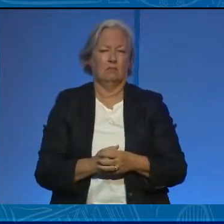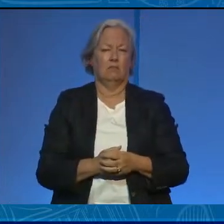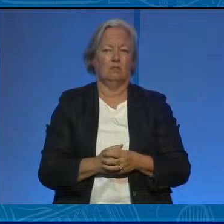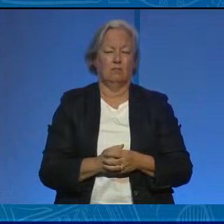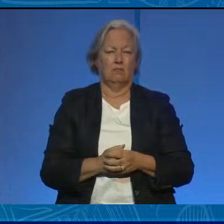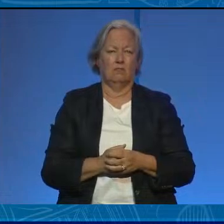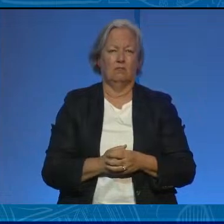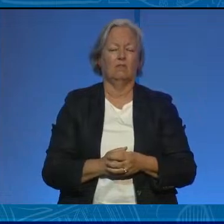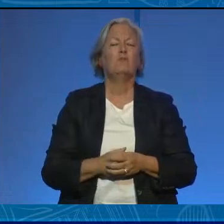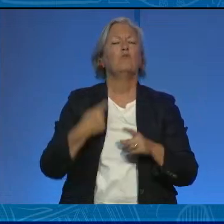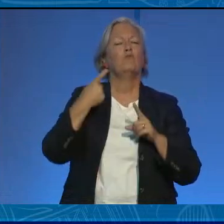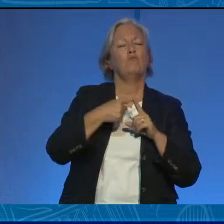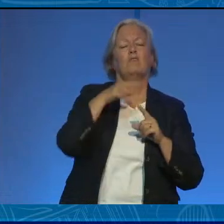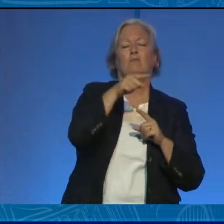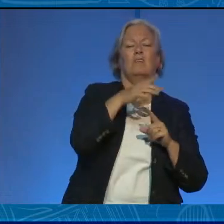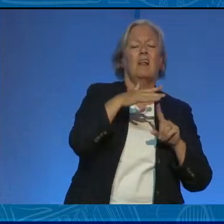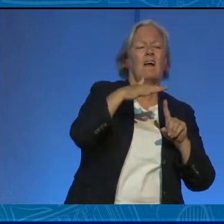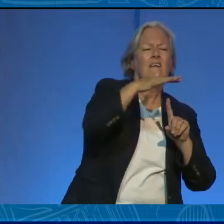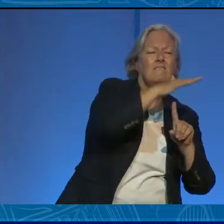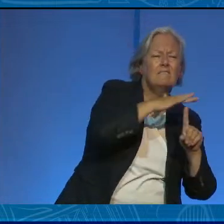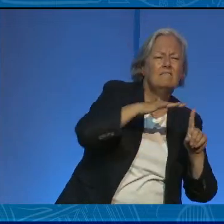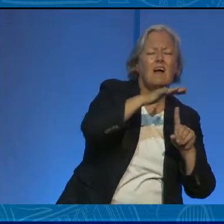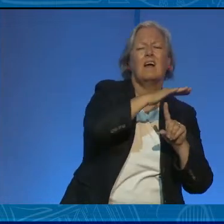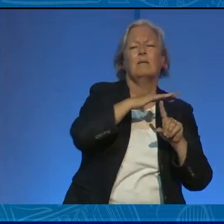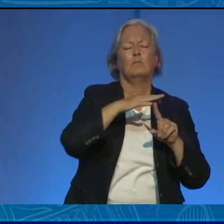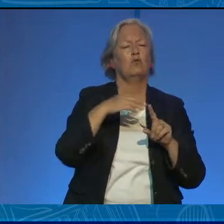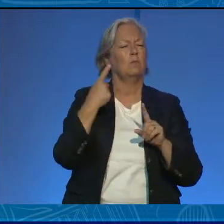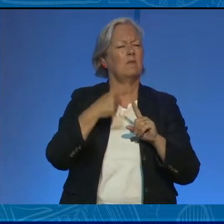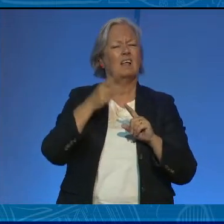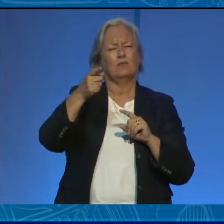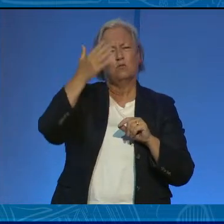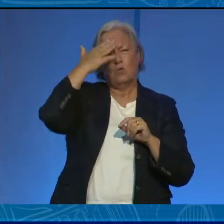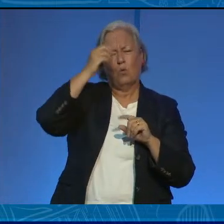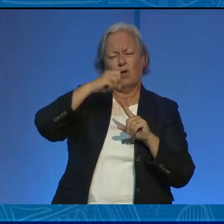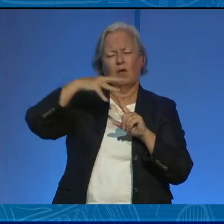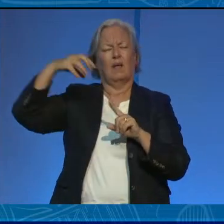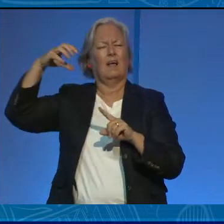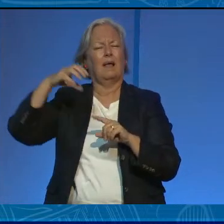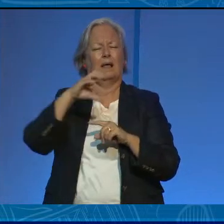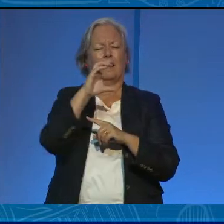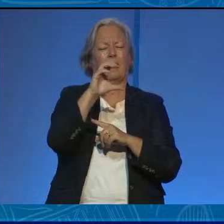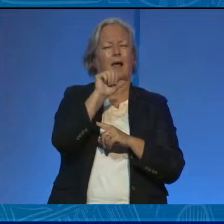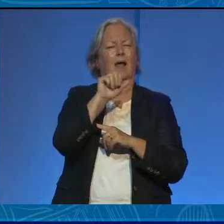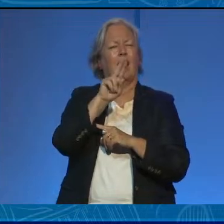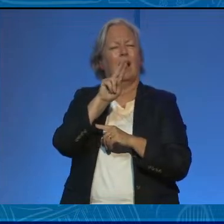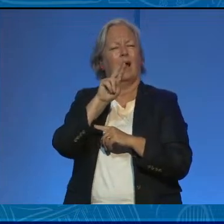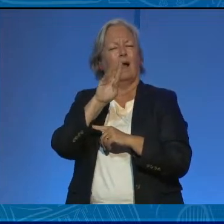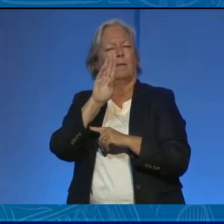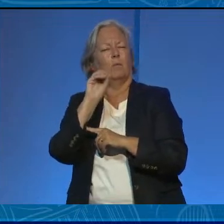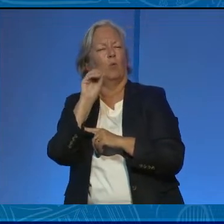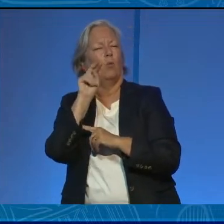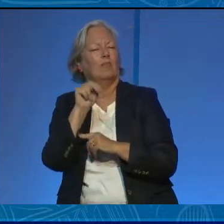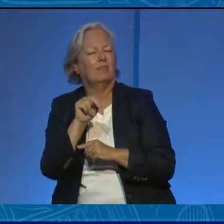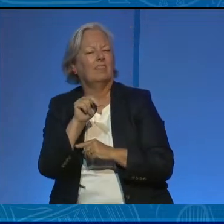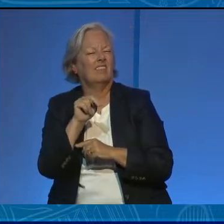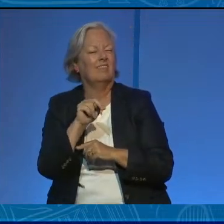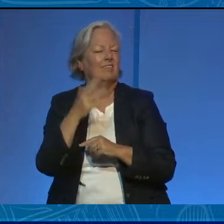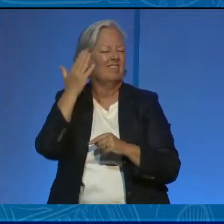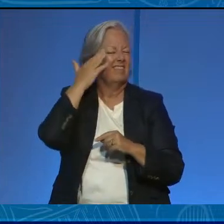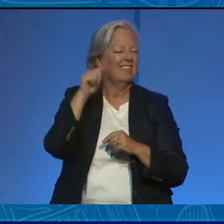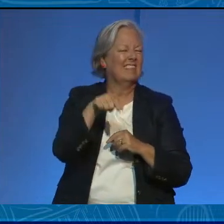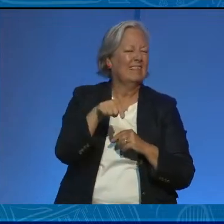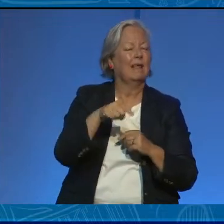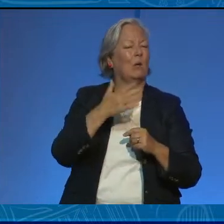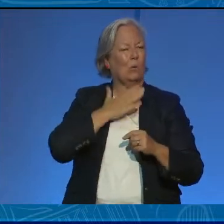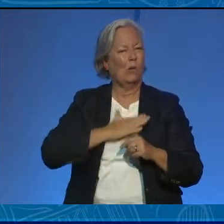event's environmental and carbon footprint while ensuring it fosters inclusion, representation, and